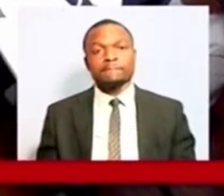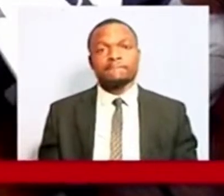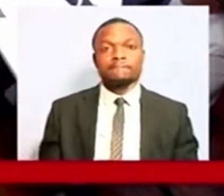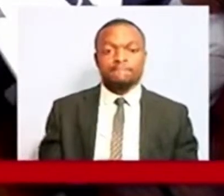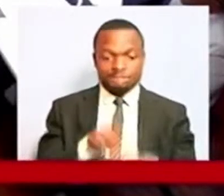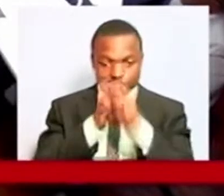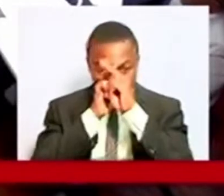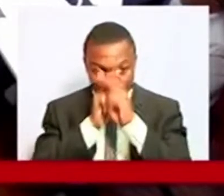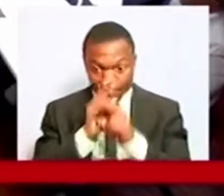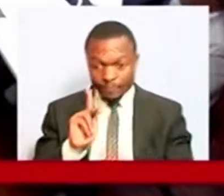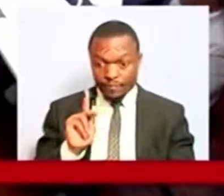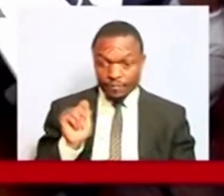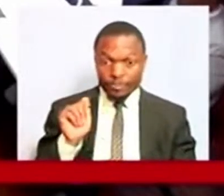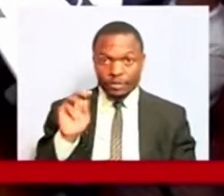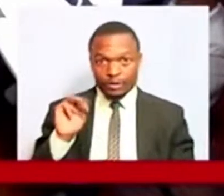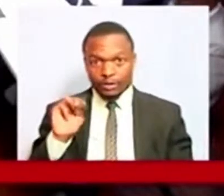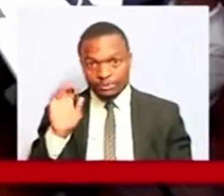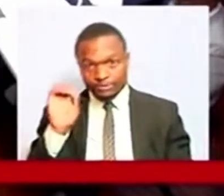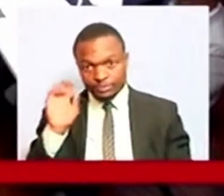Honorable Kamondo.